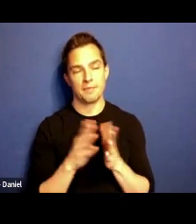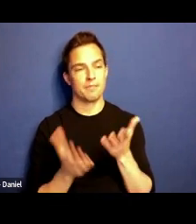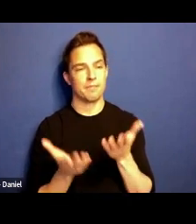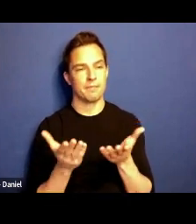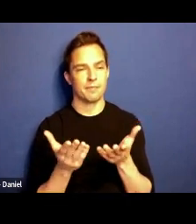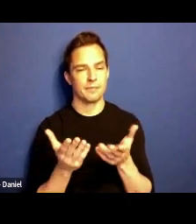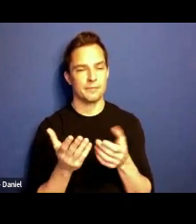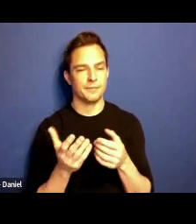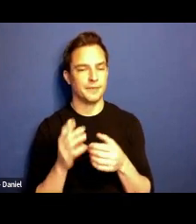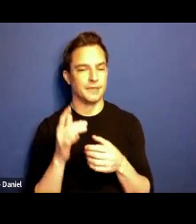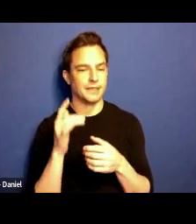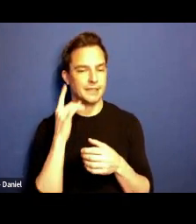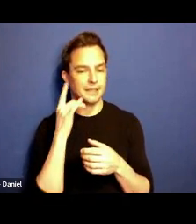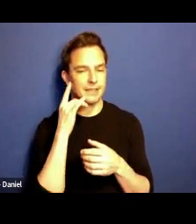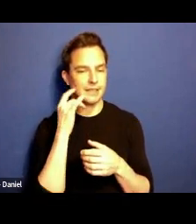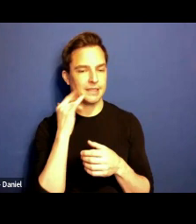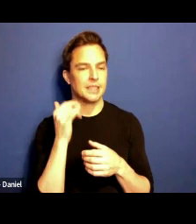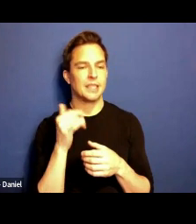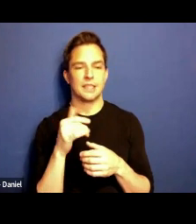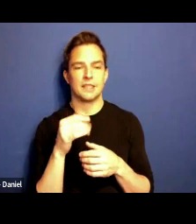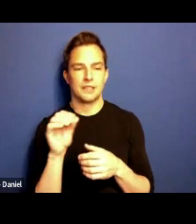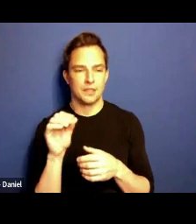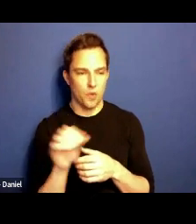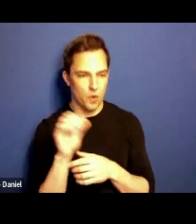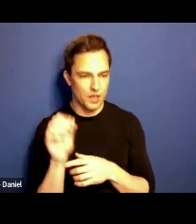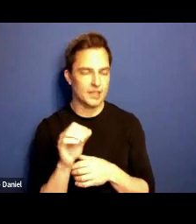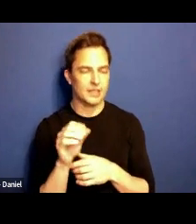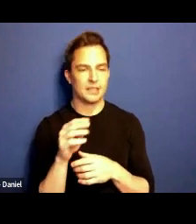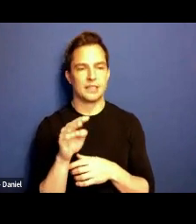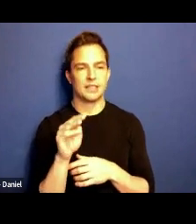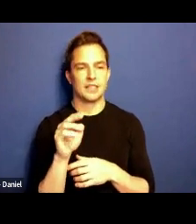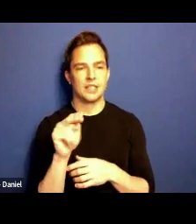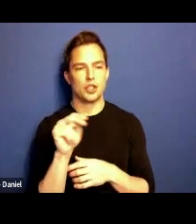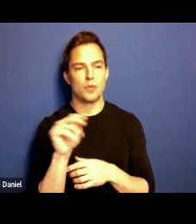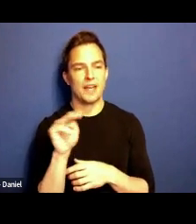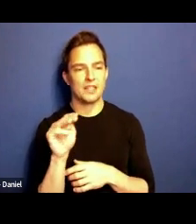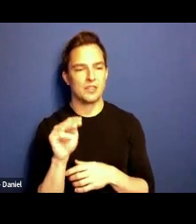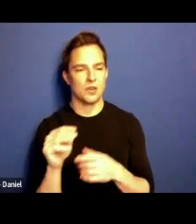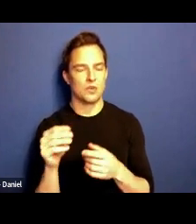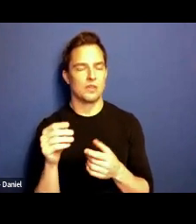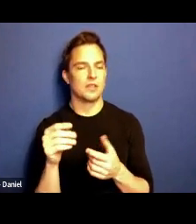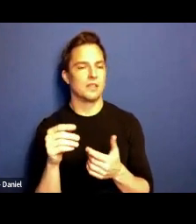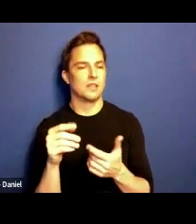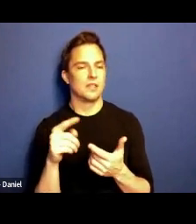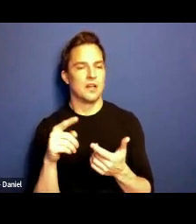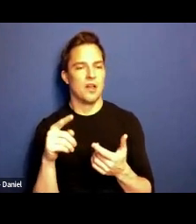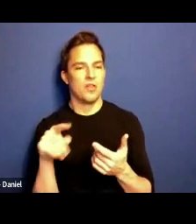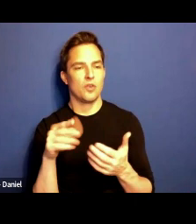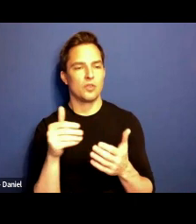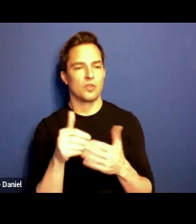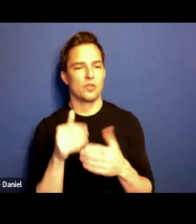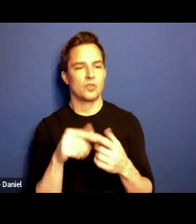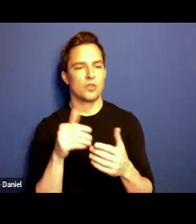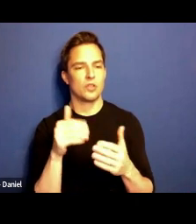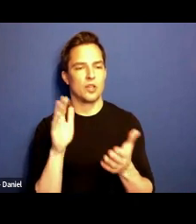California and Oregon, New Mexico are in the second to the lowest tier. And again,